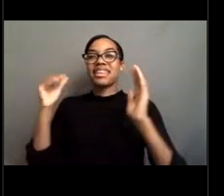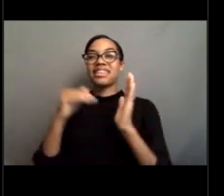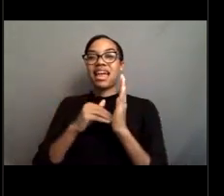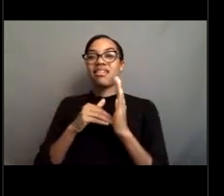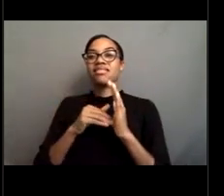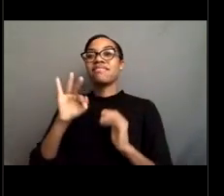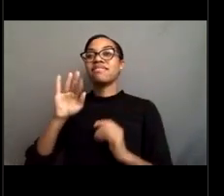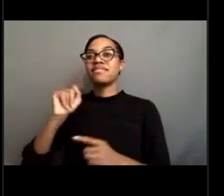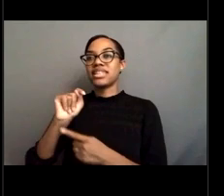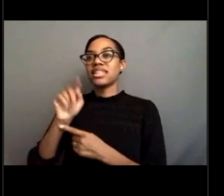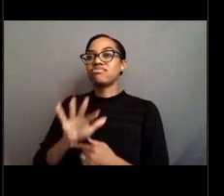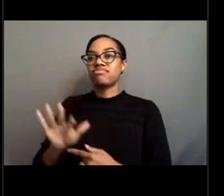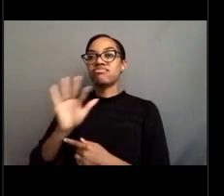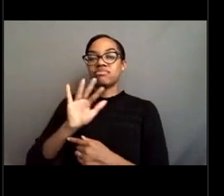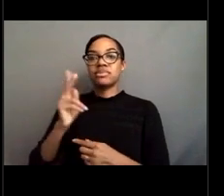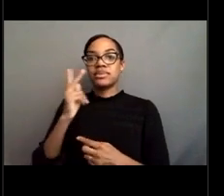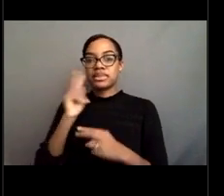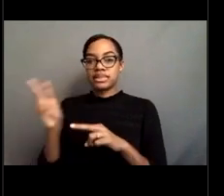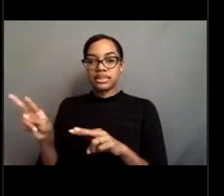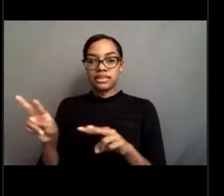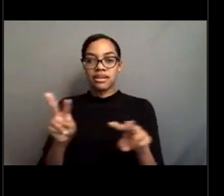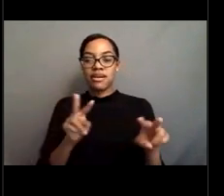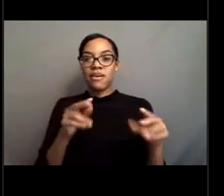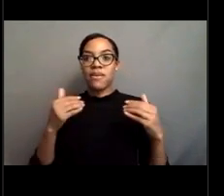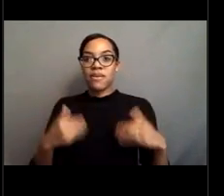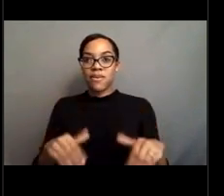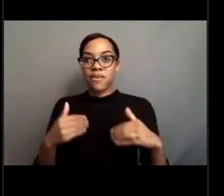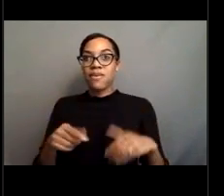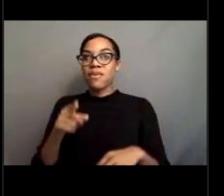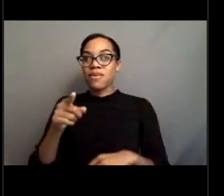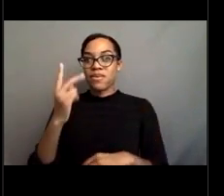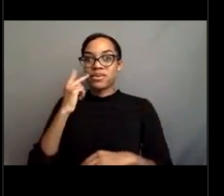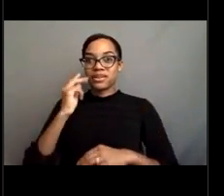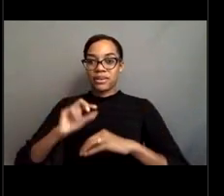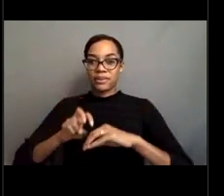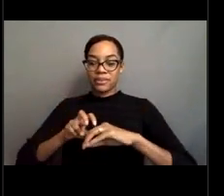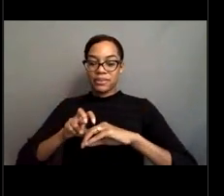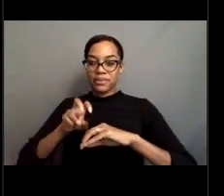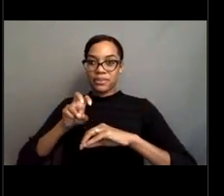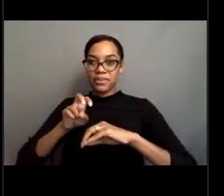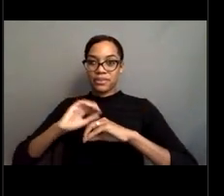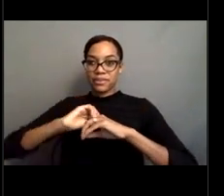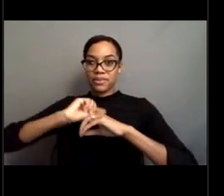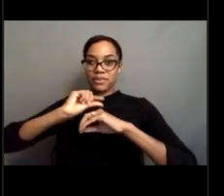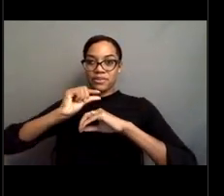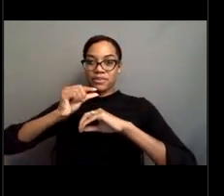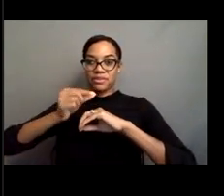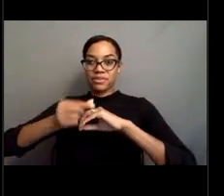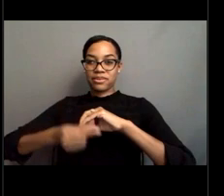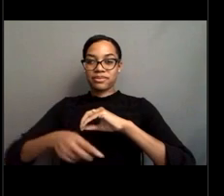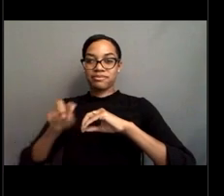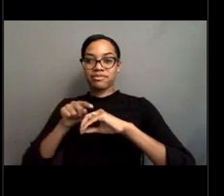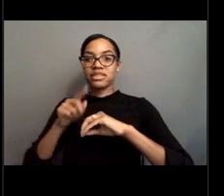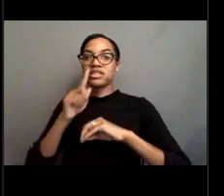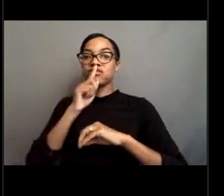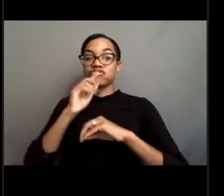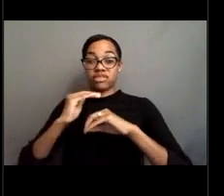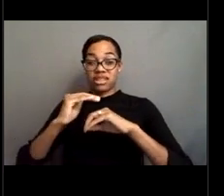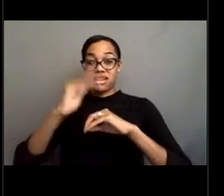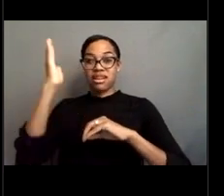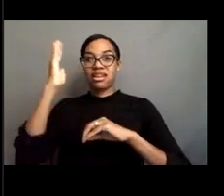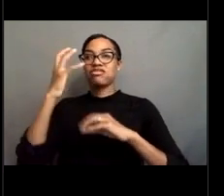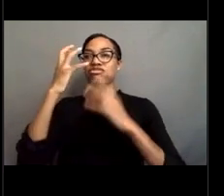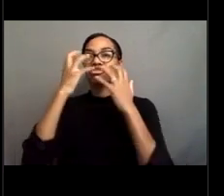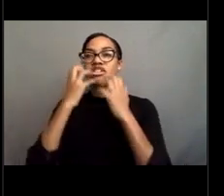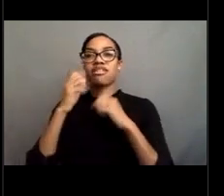the troposphere down below here in the blue, and then above you, it's really dark. There's not much atmosphere at all, and you're really starting to